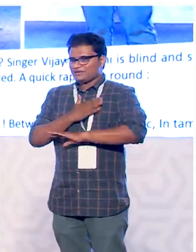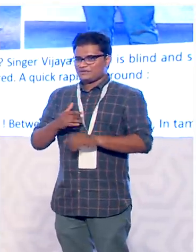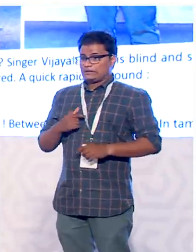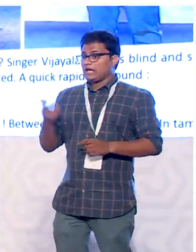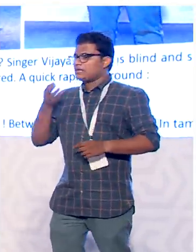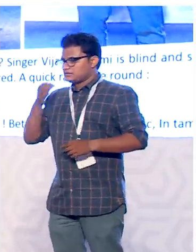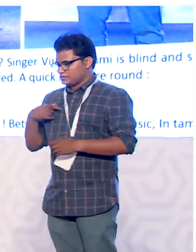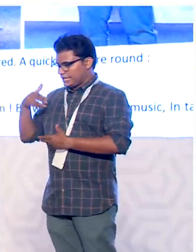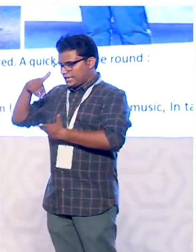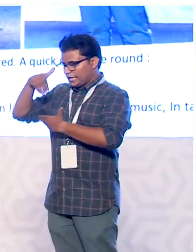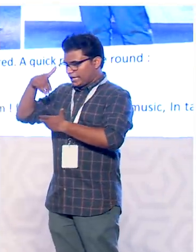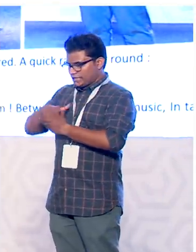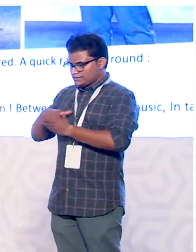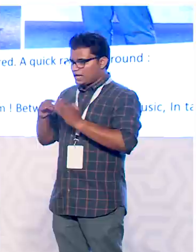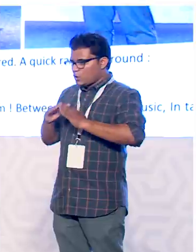outdoors?